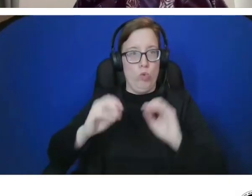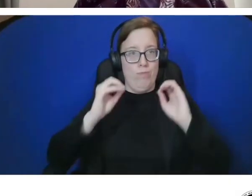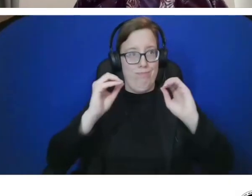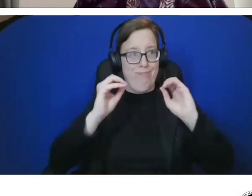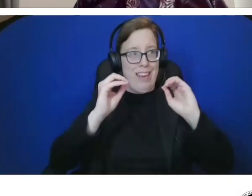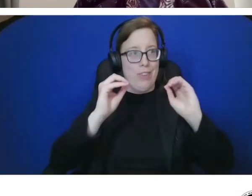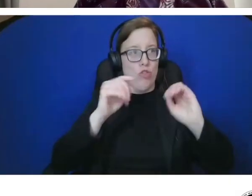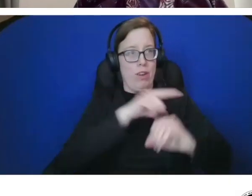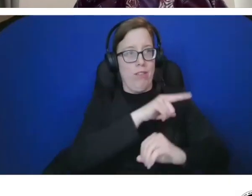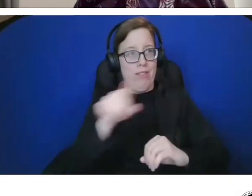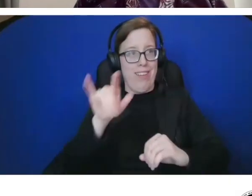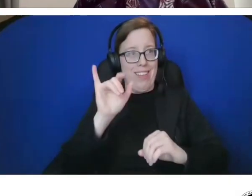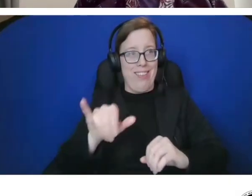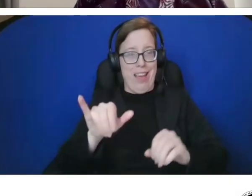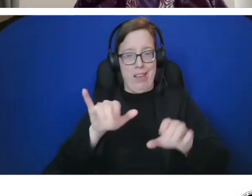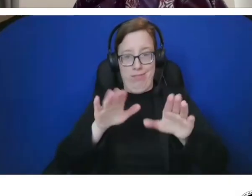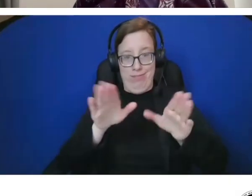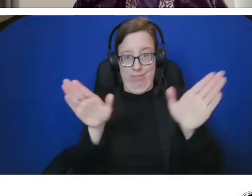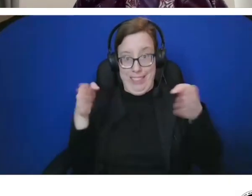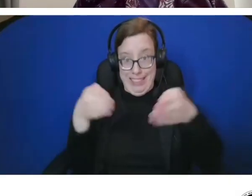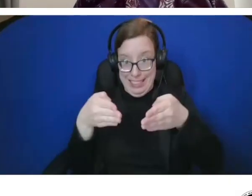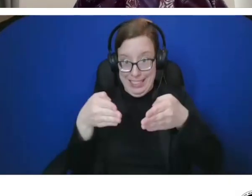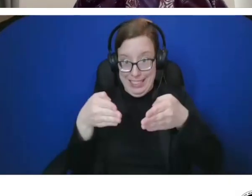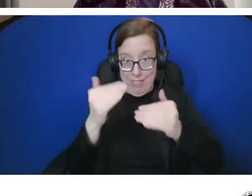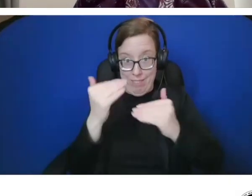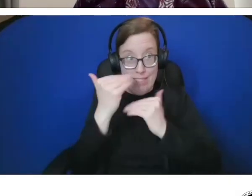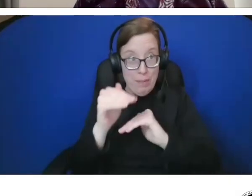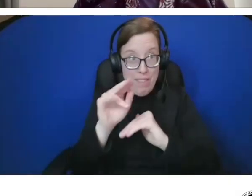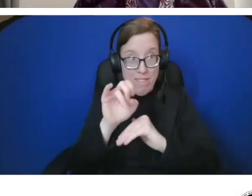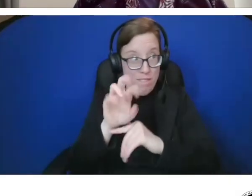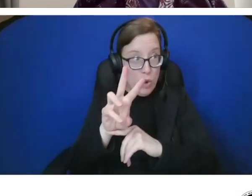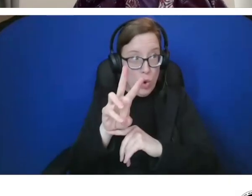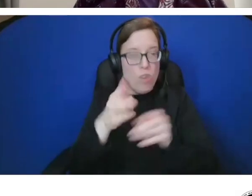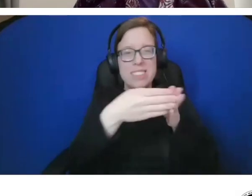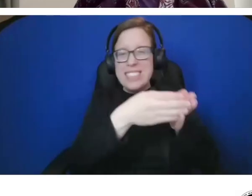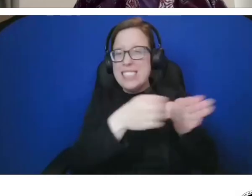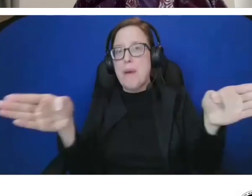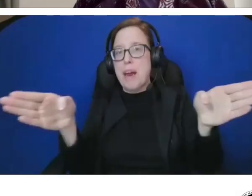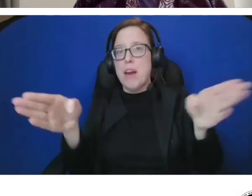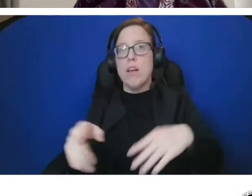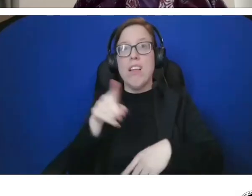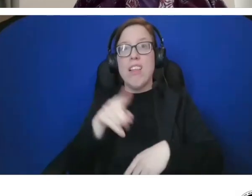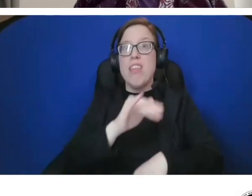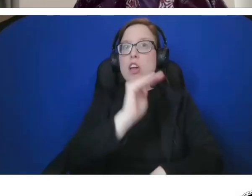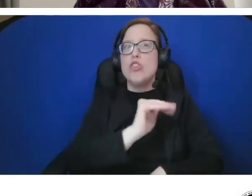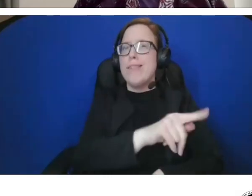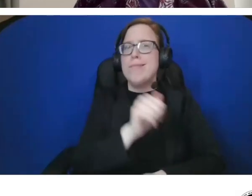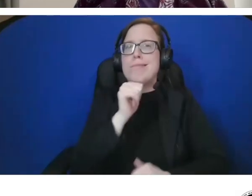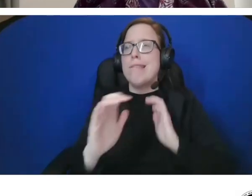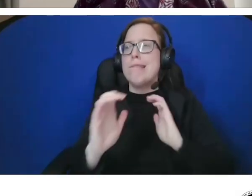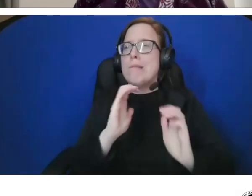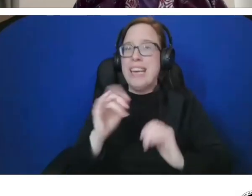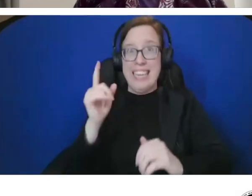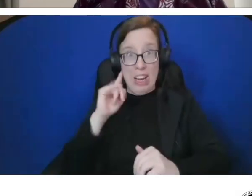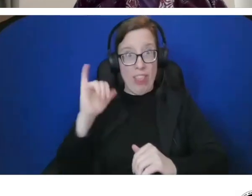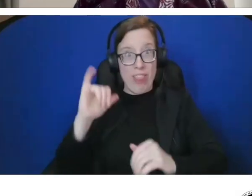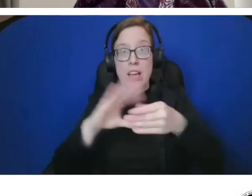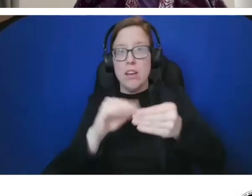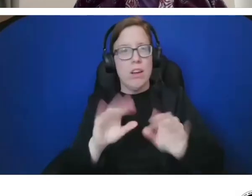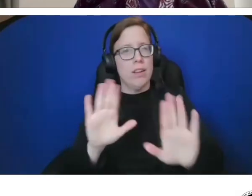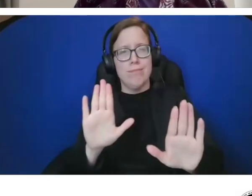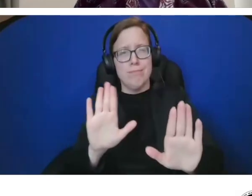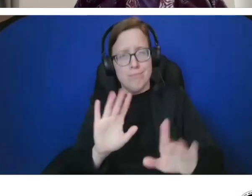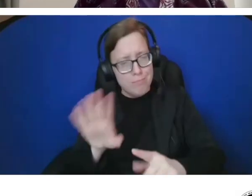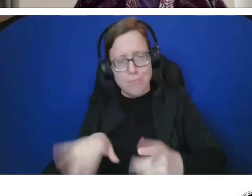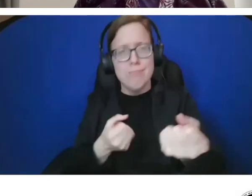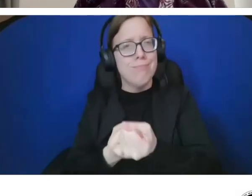this expanded view of literacy. And please, if you ever hear anyone say that a child doesn't communicate, please